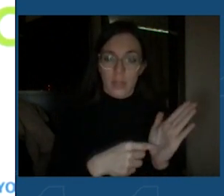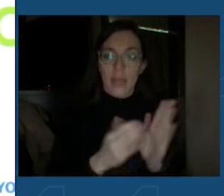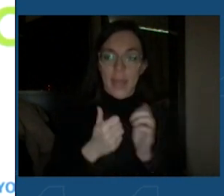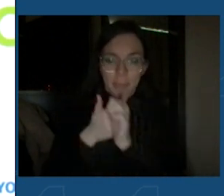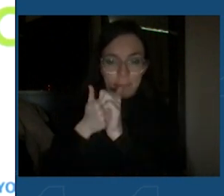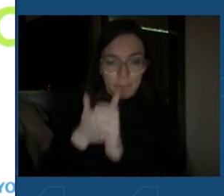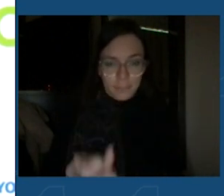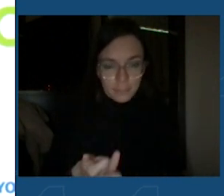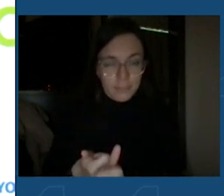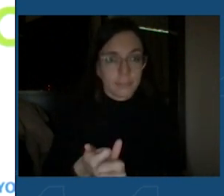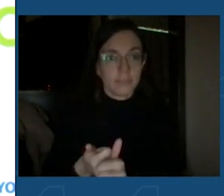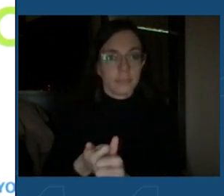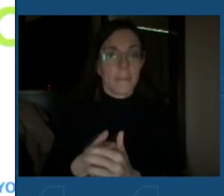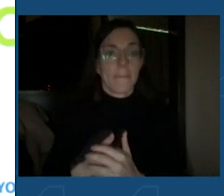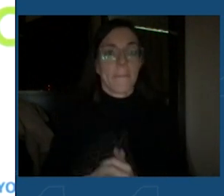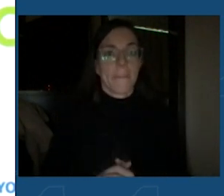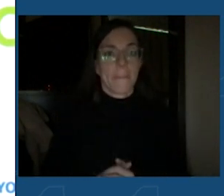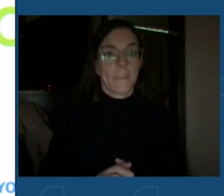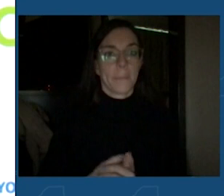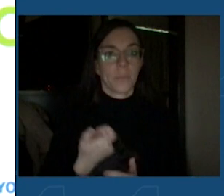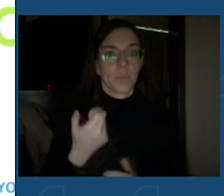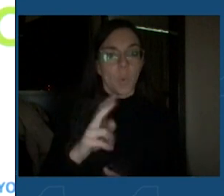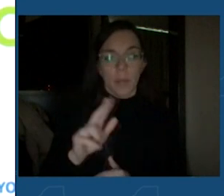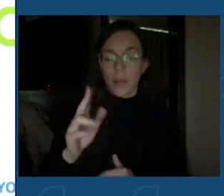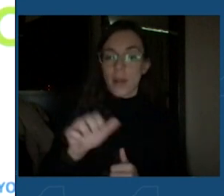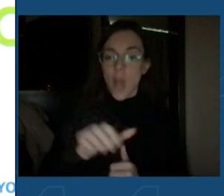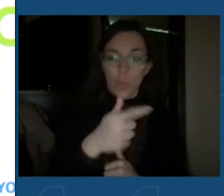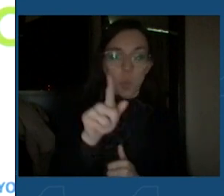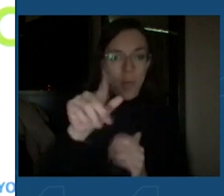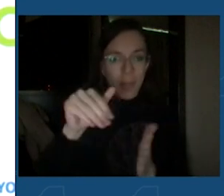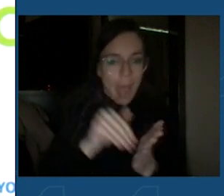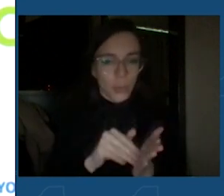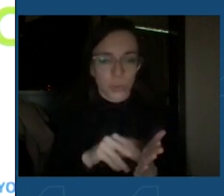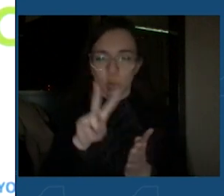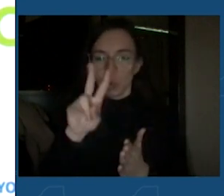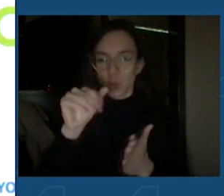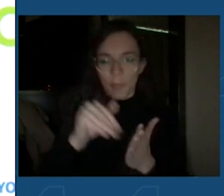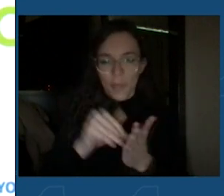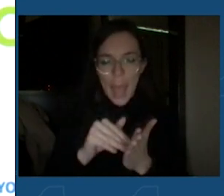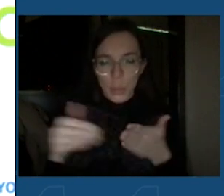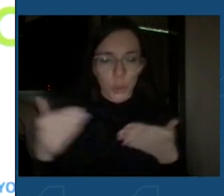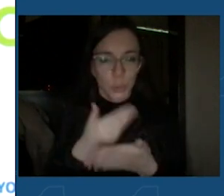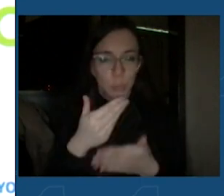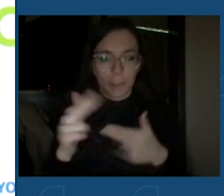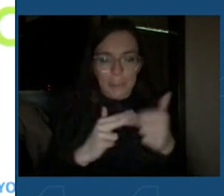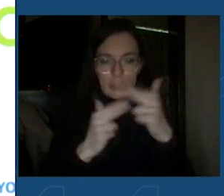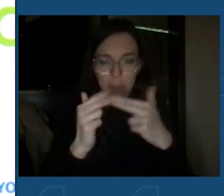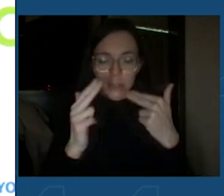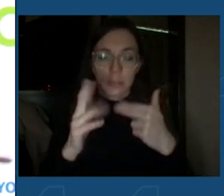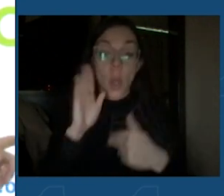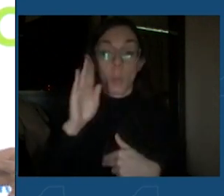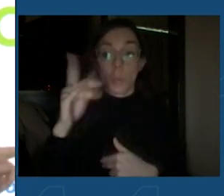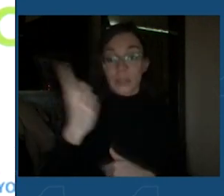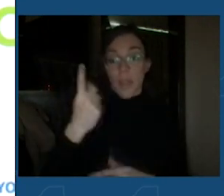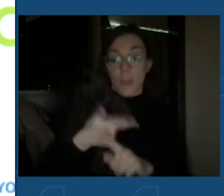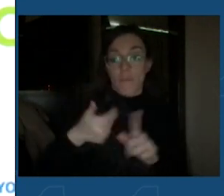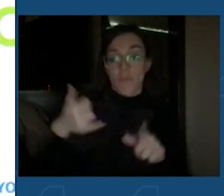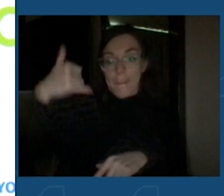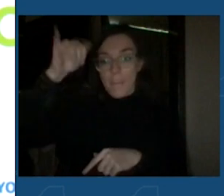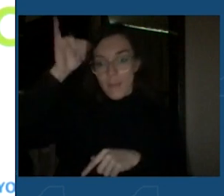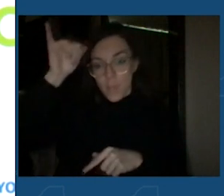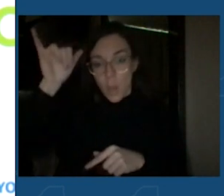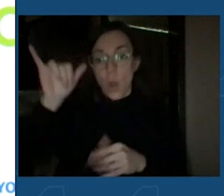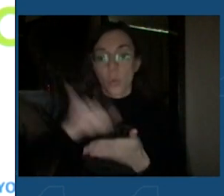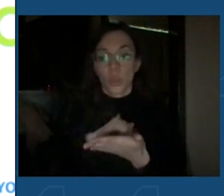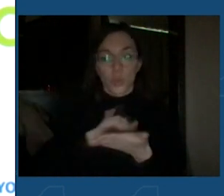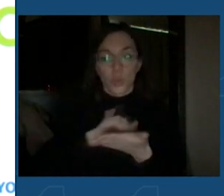it, or 2,000 buildings? Will somebody from Buffalo call the mayor today